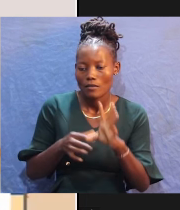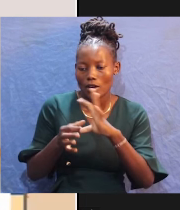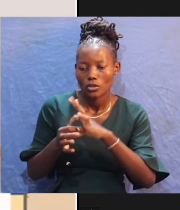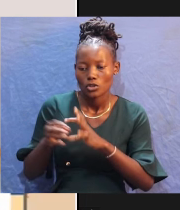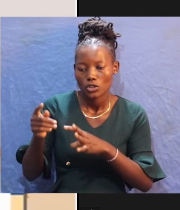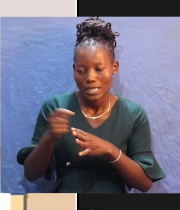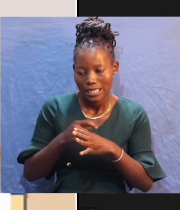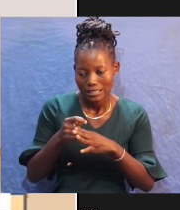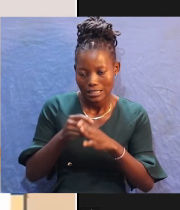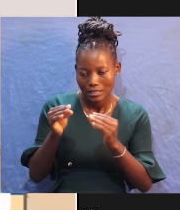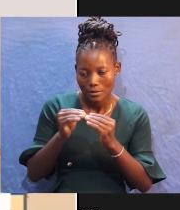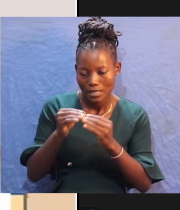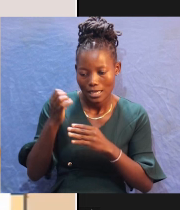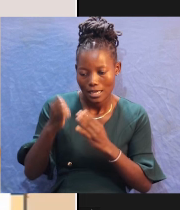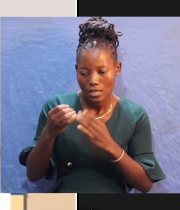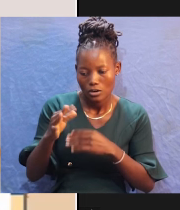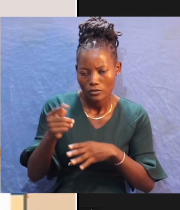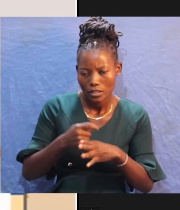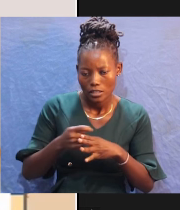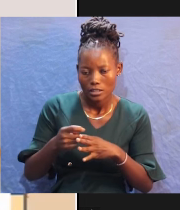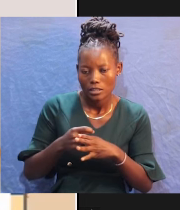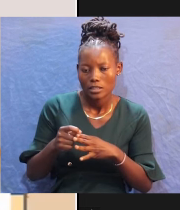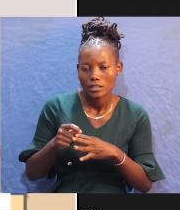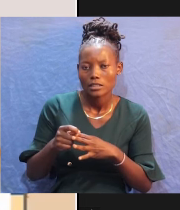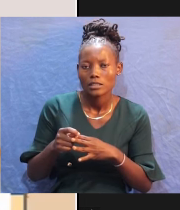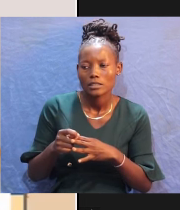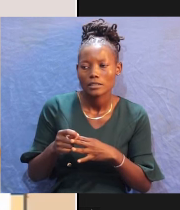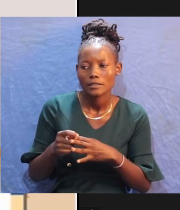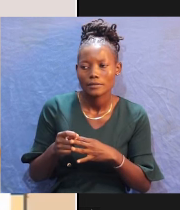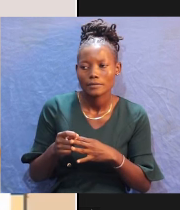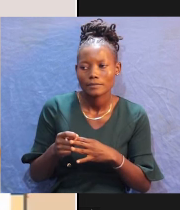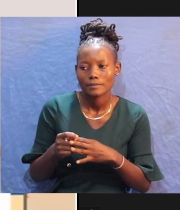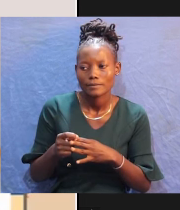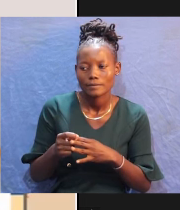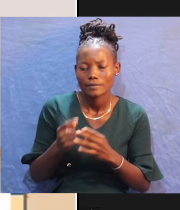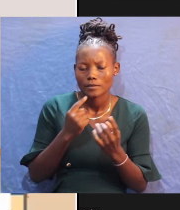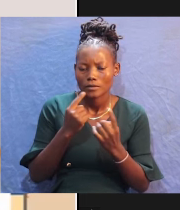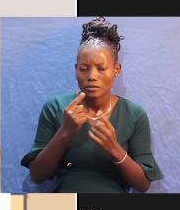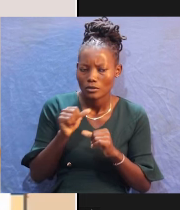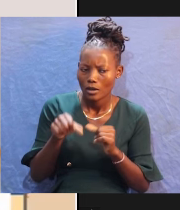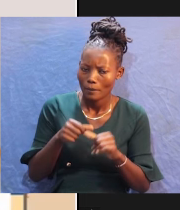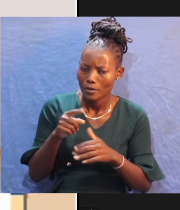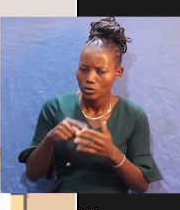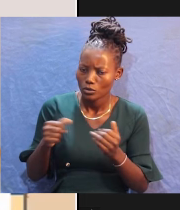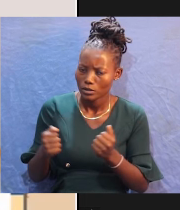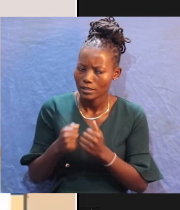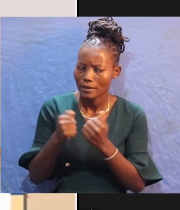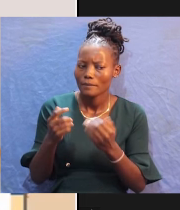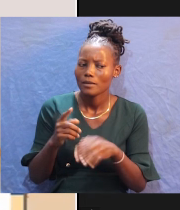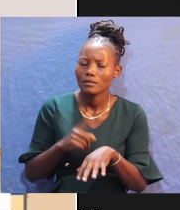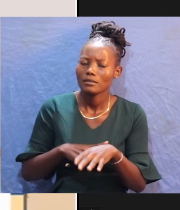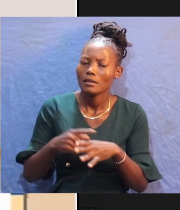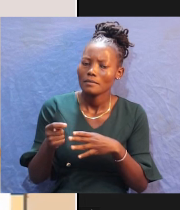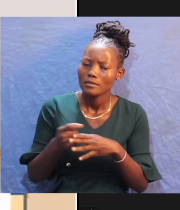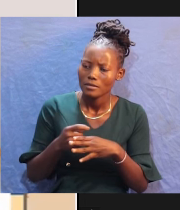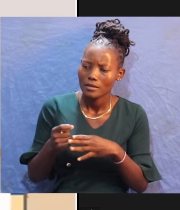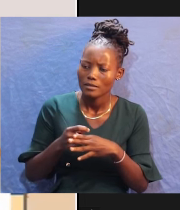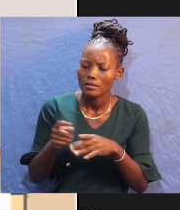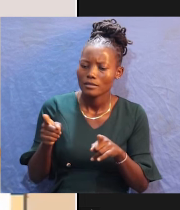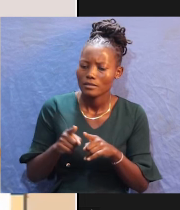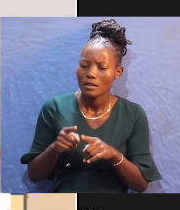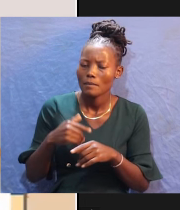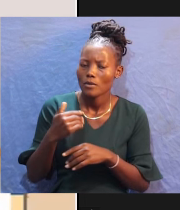will take shooting, passing, and dribbling. We are going to learn about those 3 specific football